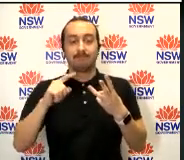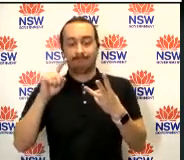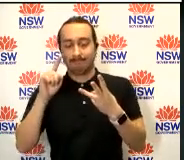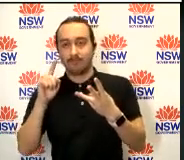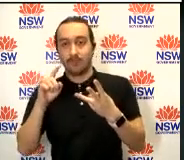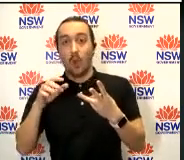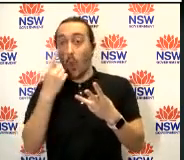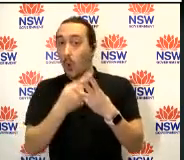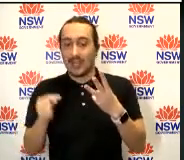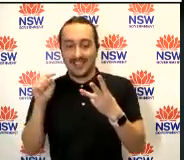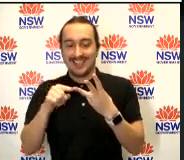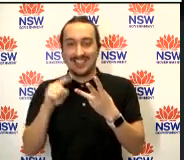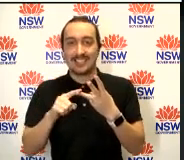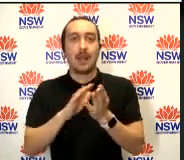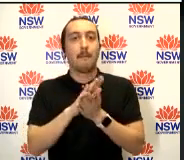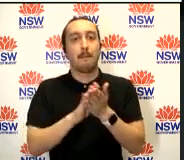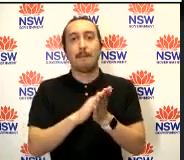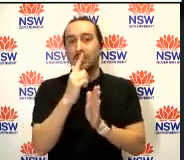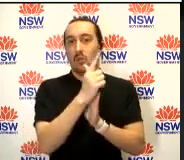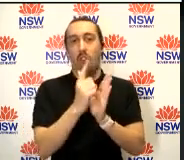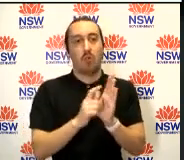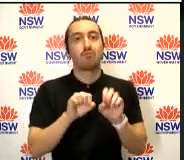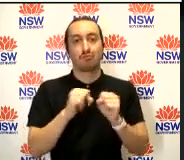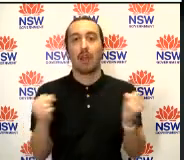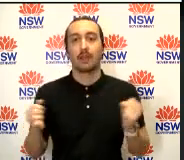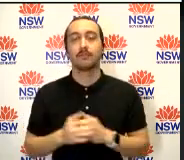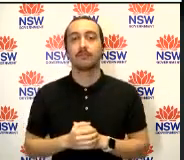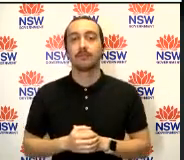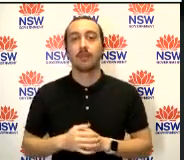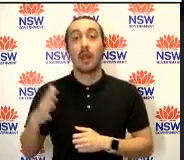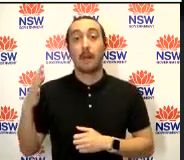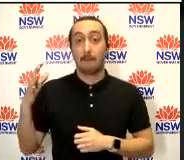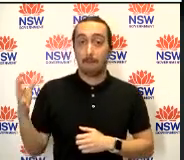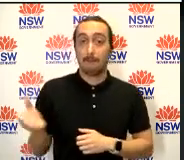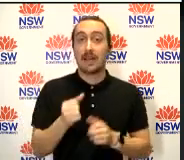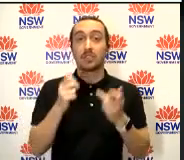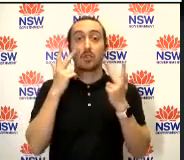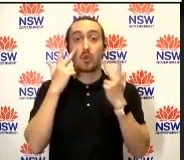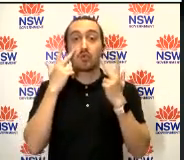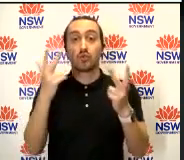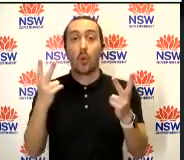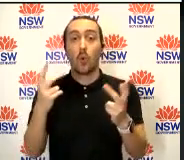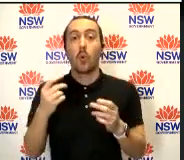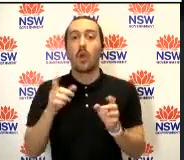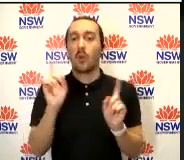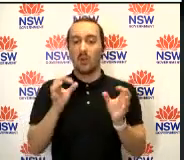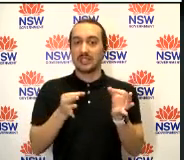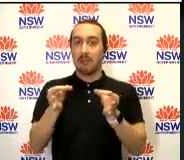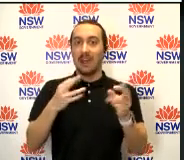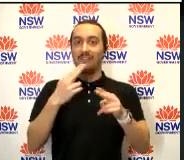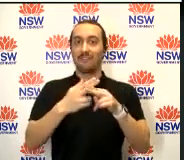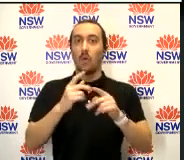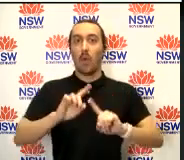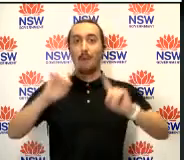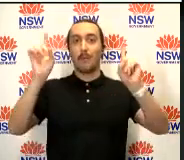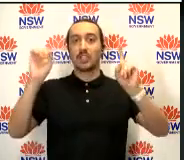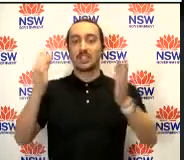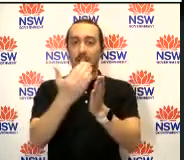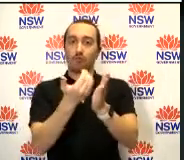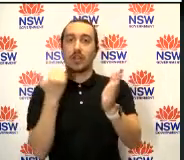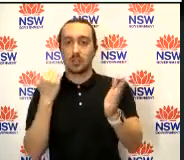that they have been tested. The reliance on calling the rescue service or the ambulance as a control measure is